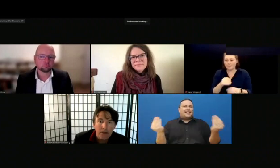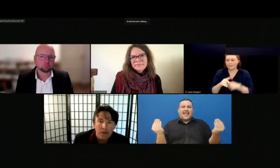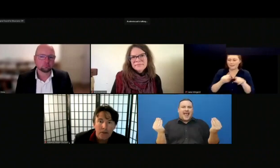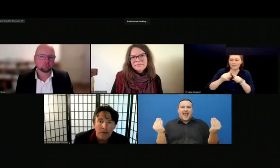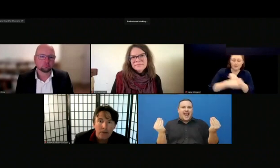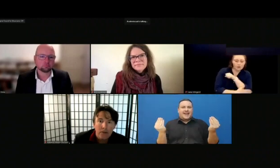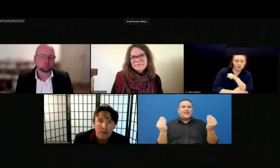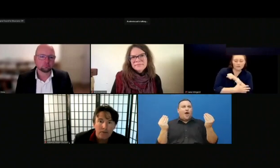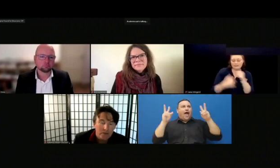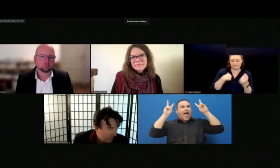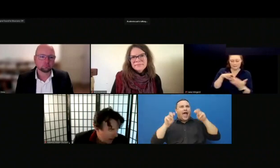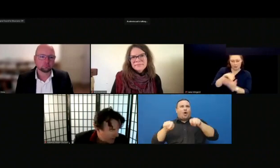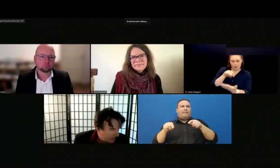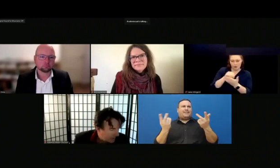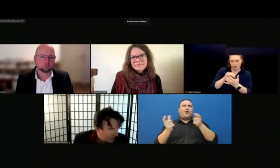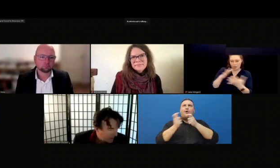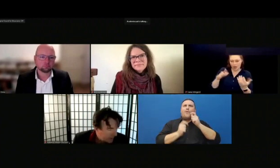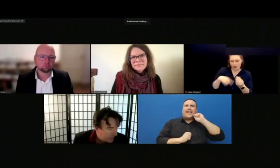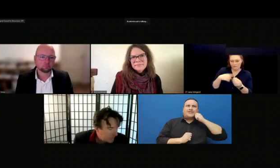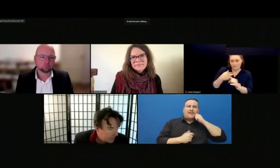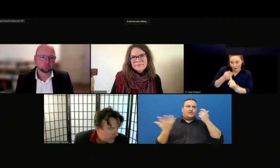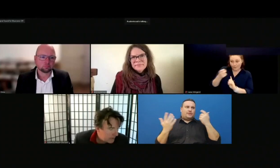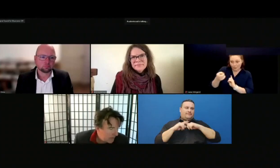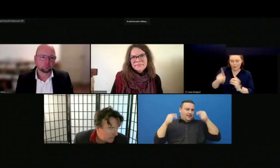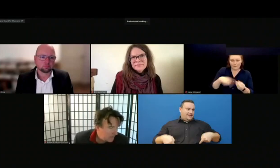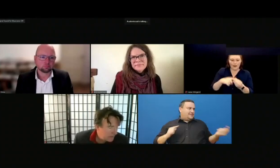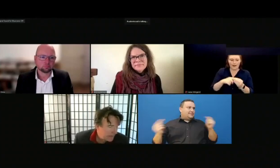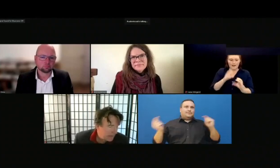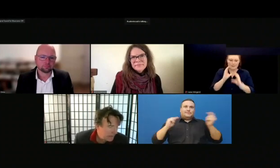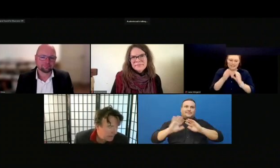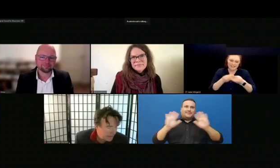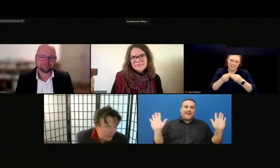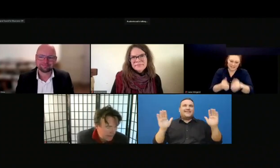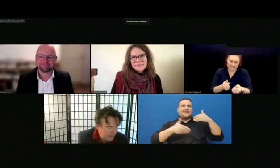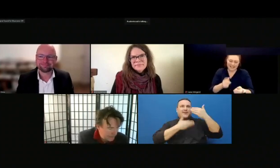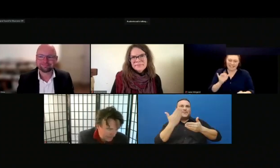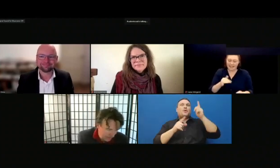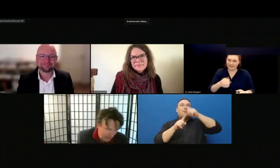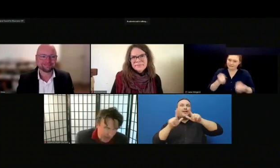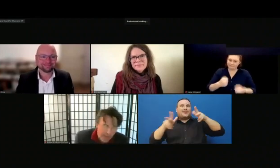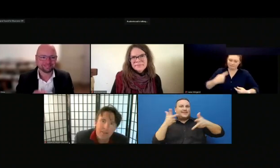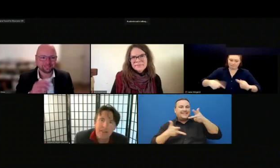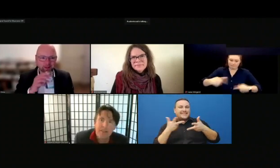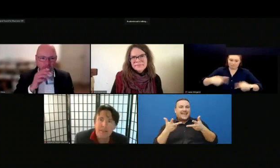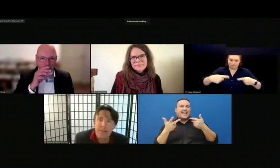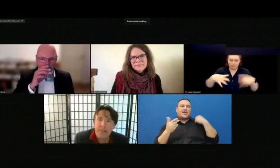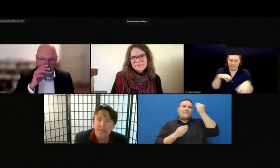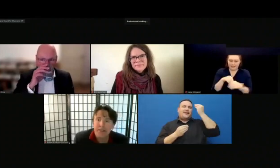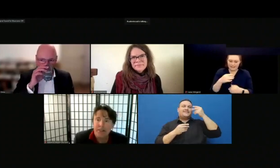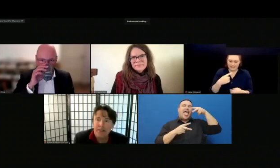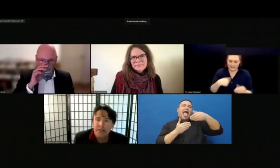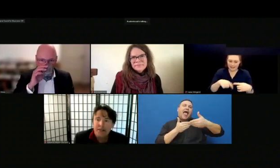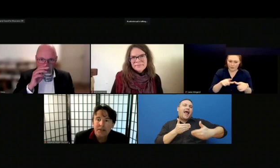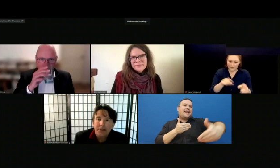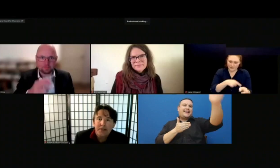how to think about communicative efficiency, which is highly debated in the domain of sign language. And I'm sure in the